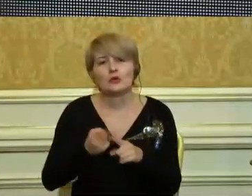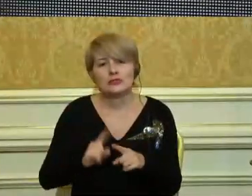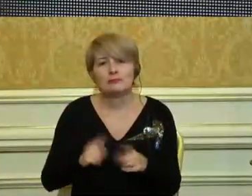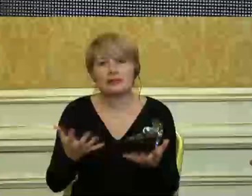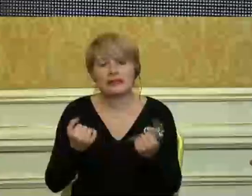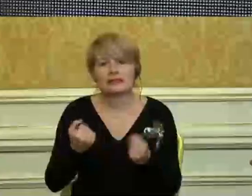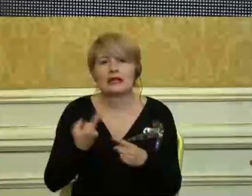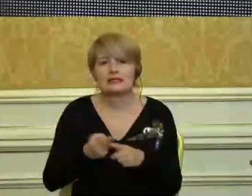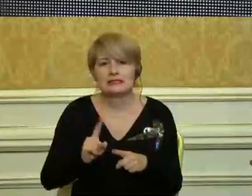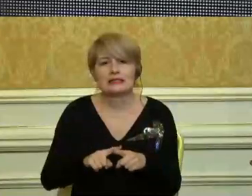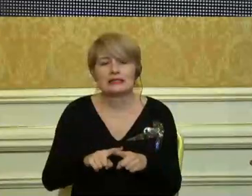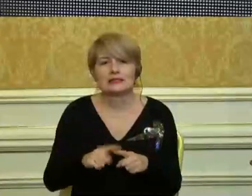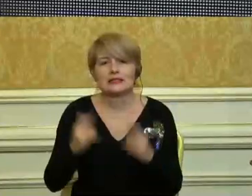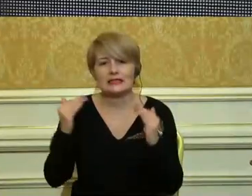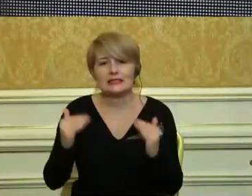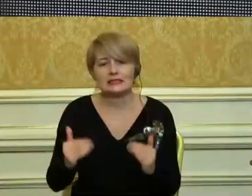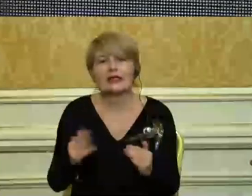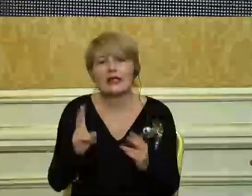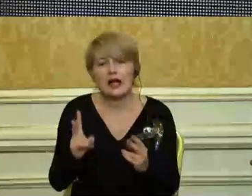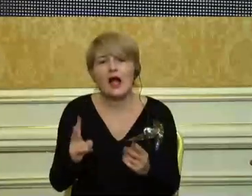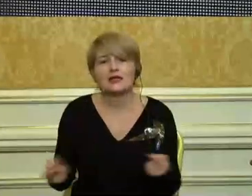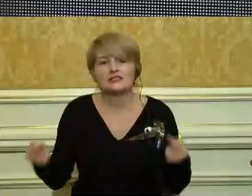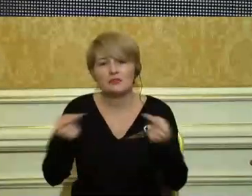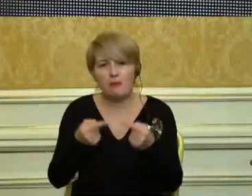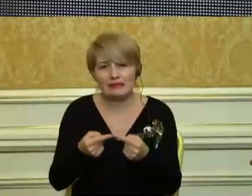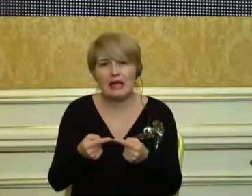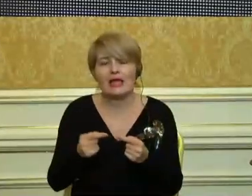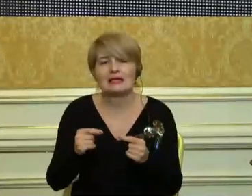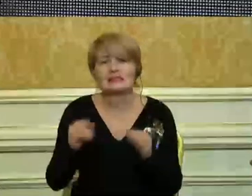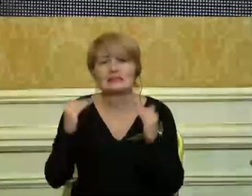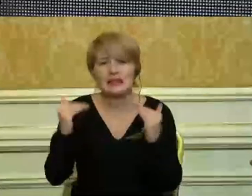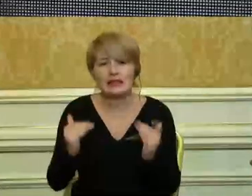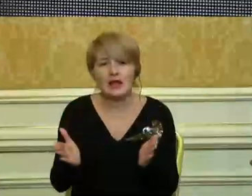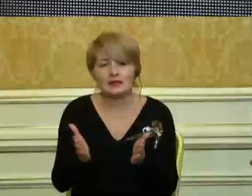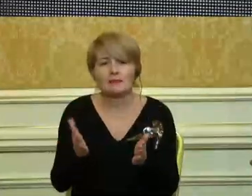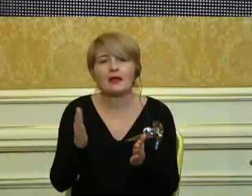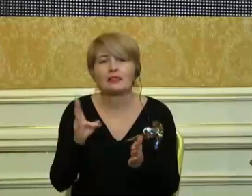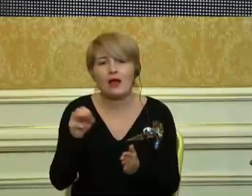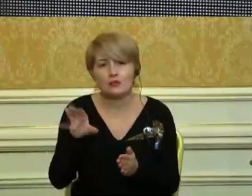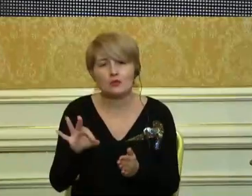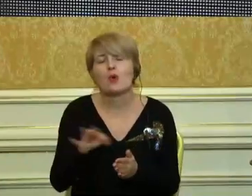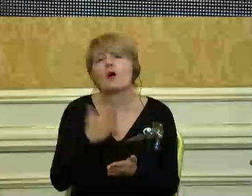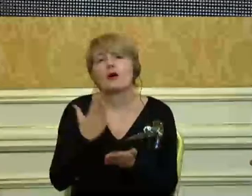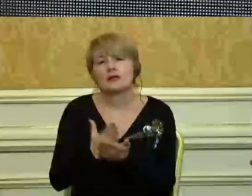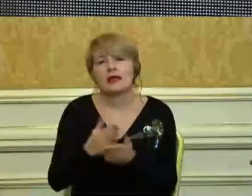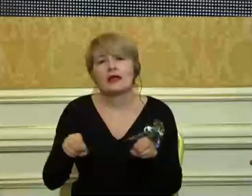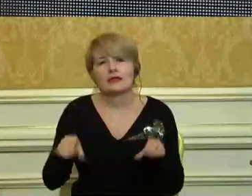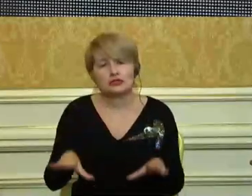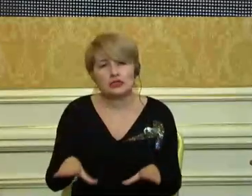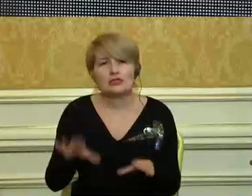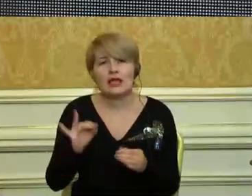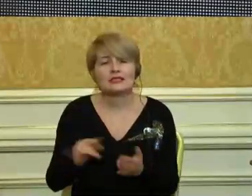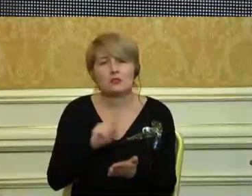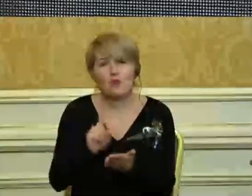in line with NATO standards and concepts and represents a strategic decision and a commitment to integrate